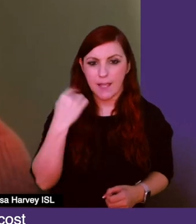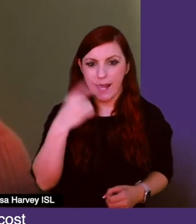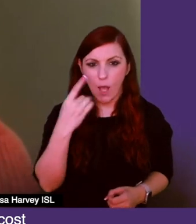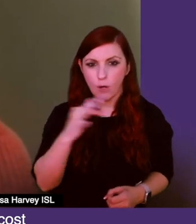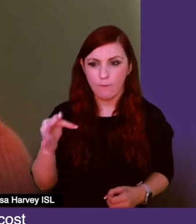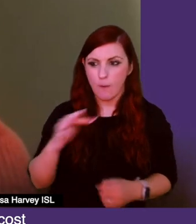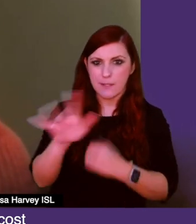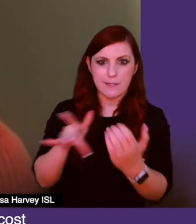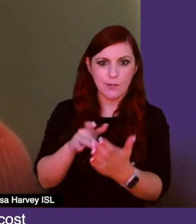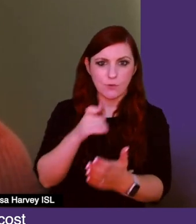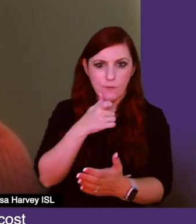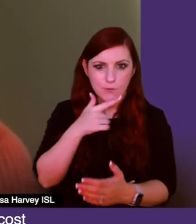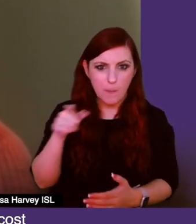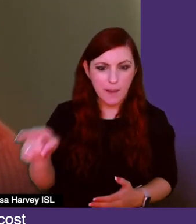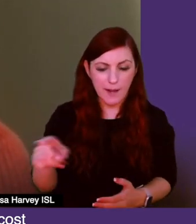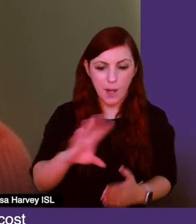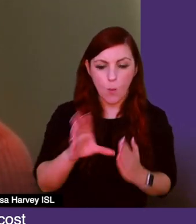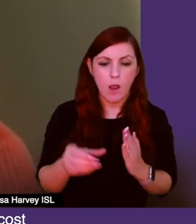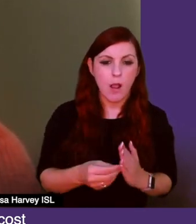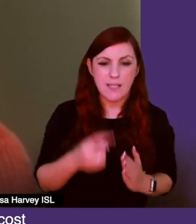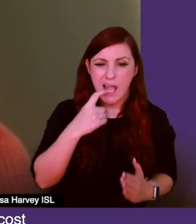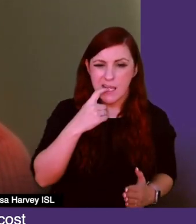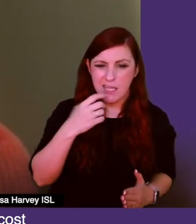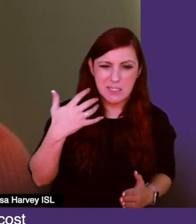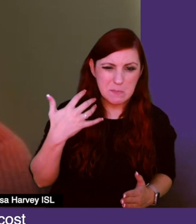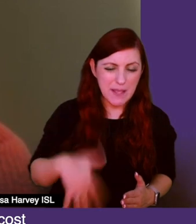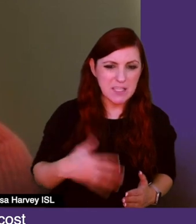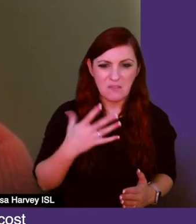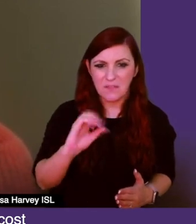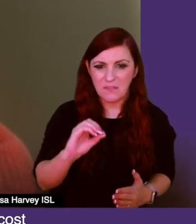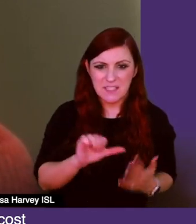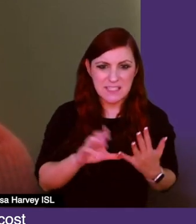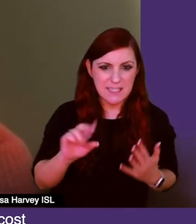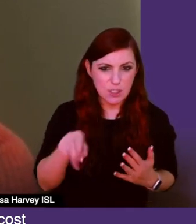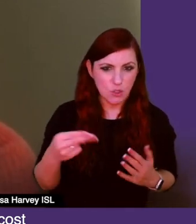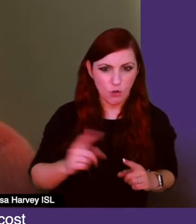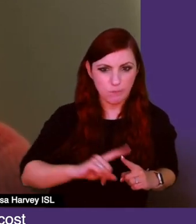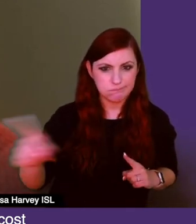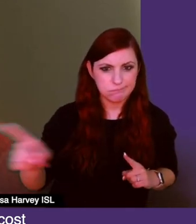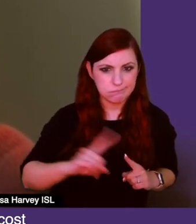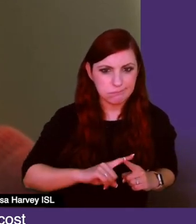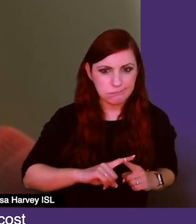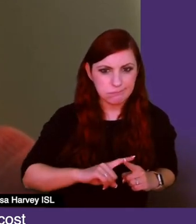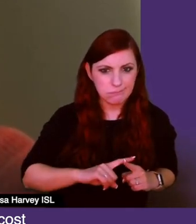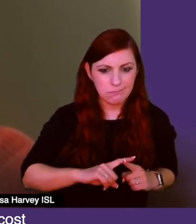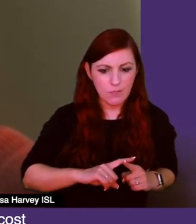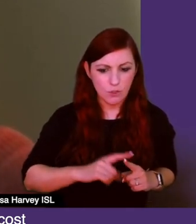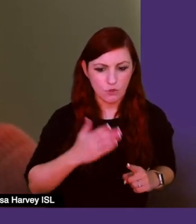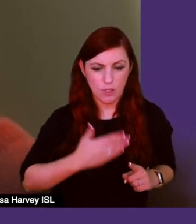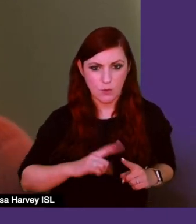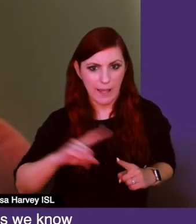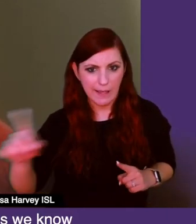an hour from the city centre and it would cost a fortune, like 50, 60 euros each way just to get in and